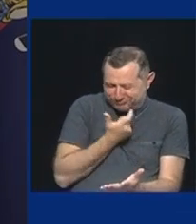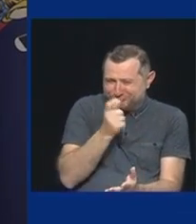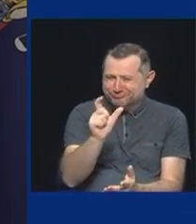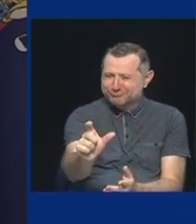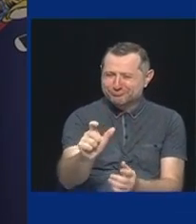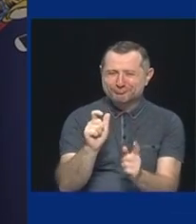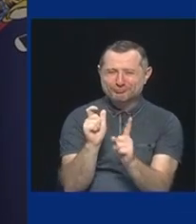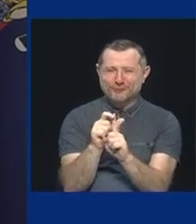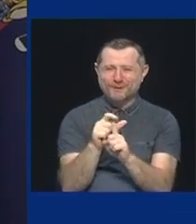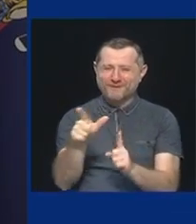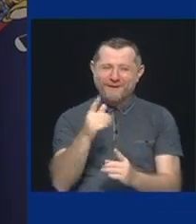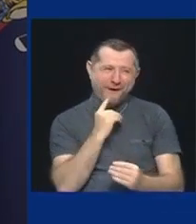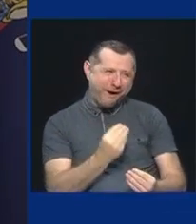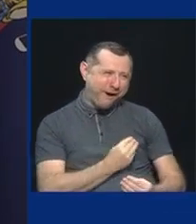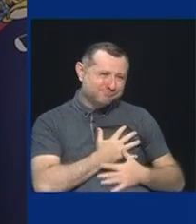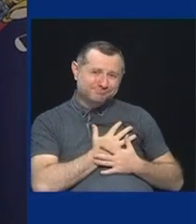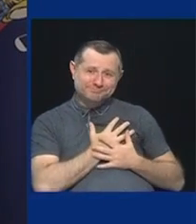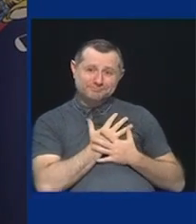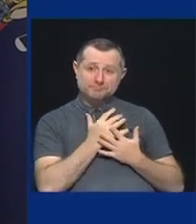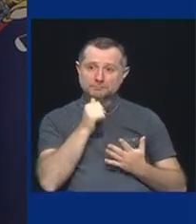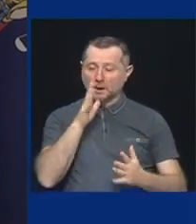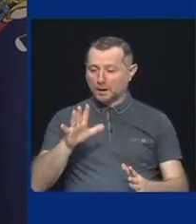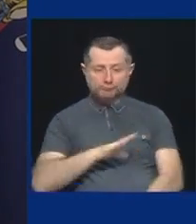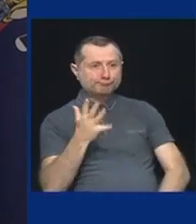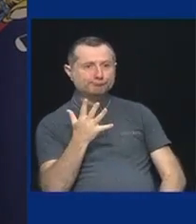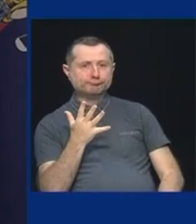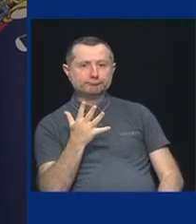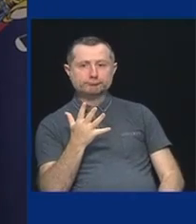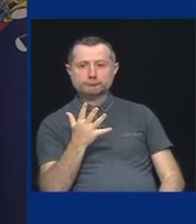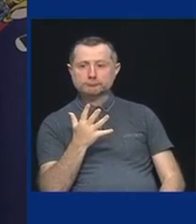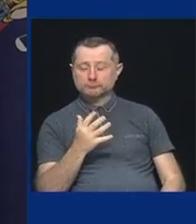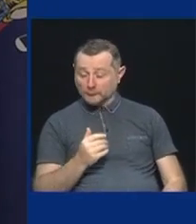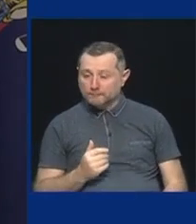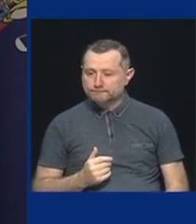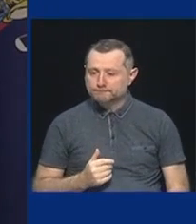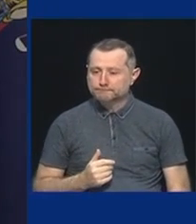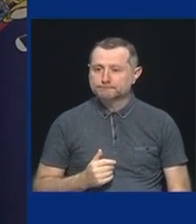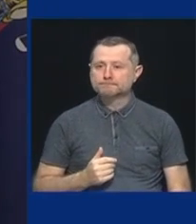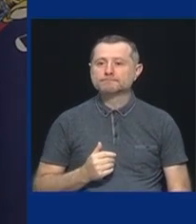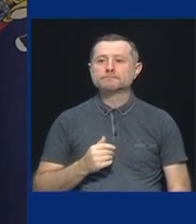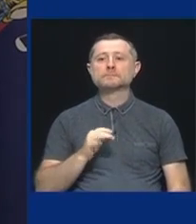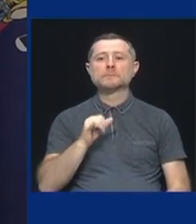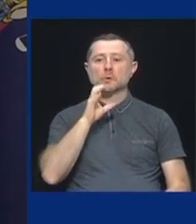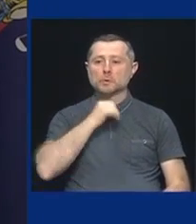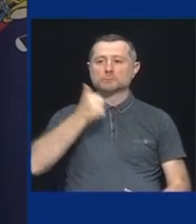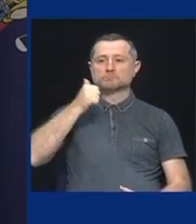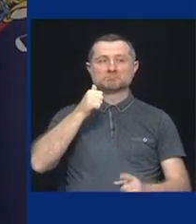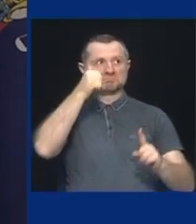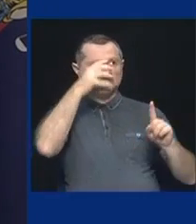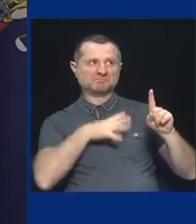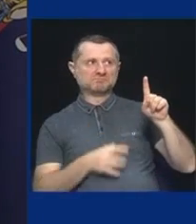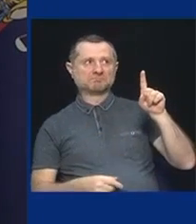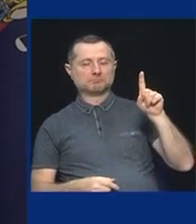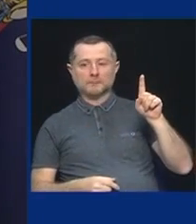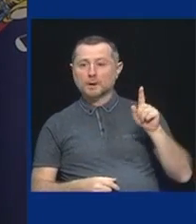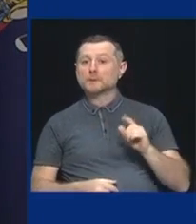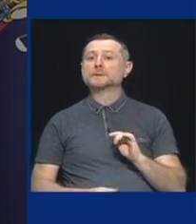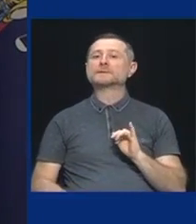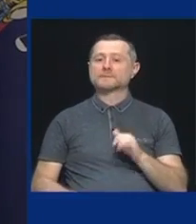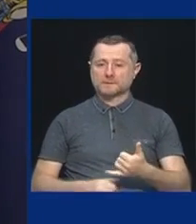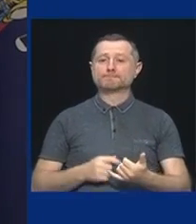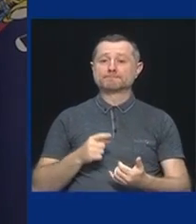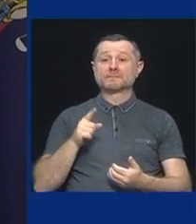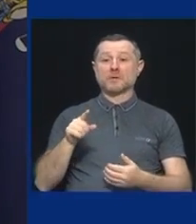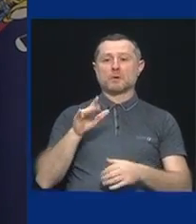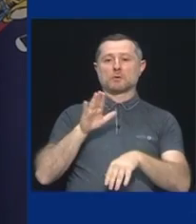it dated and offensive. I said on national TV to a doctor wearing PPE and giving me